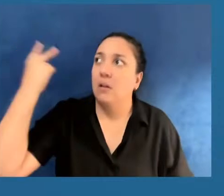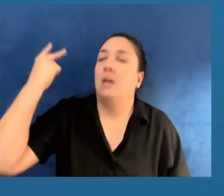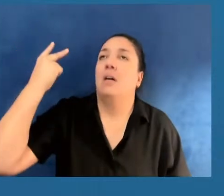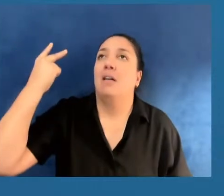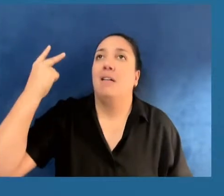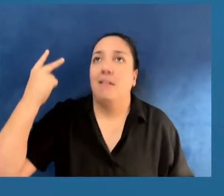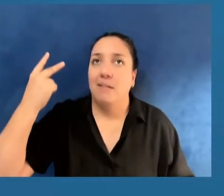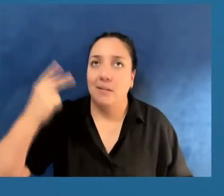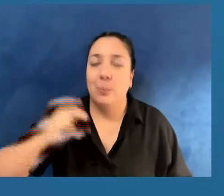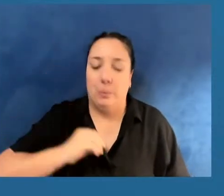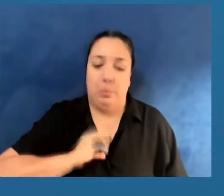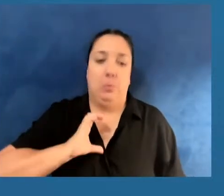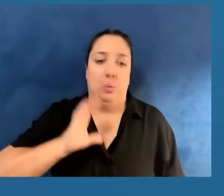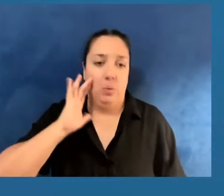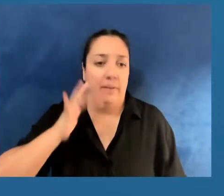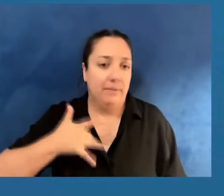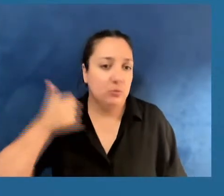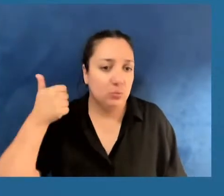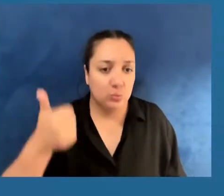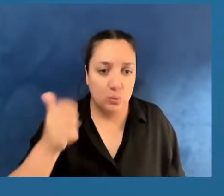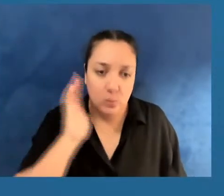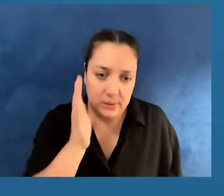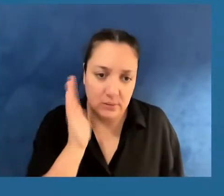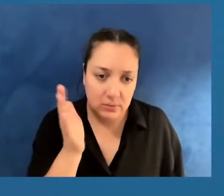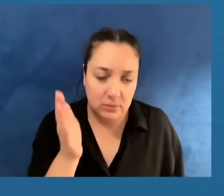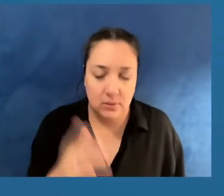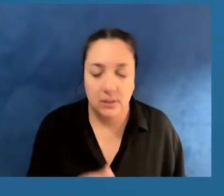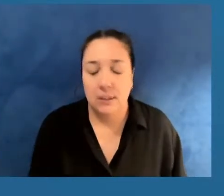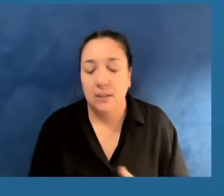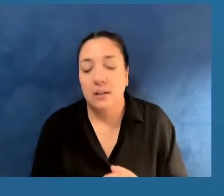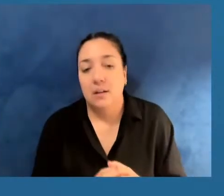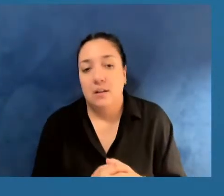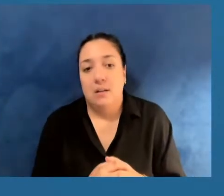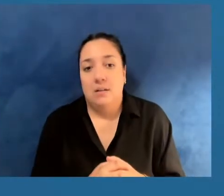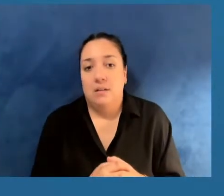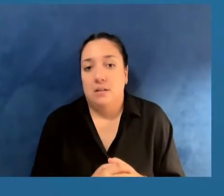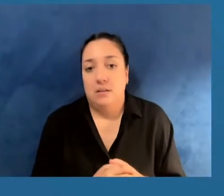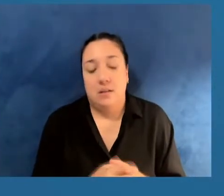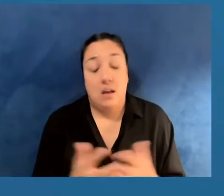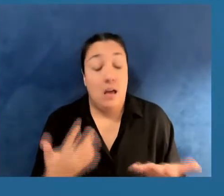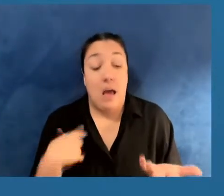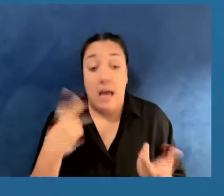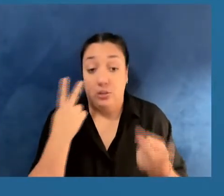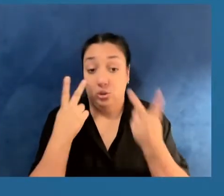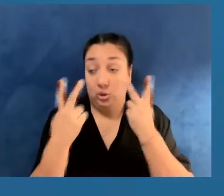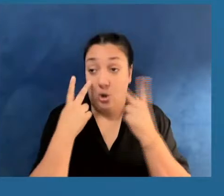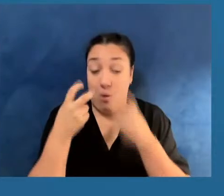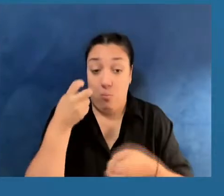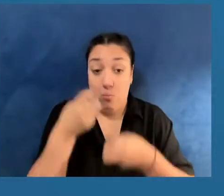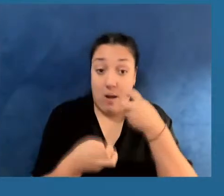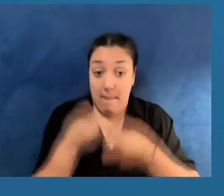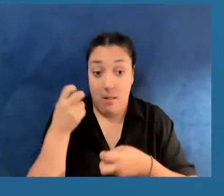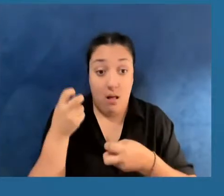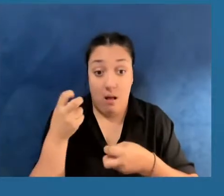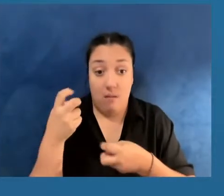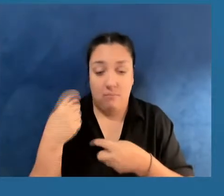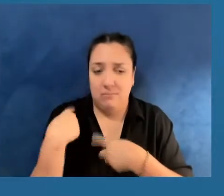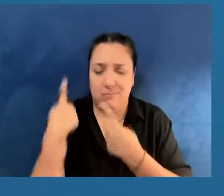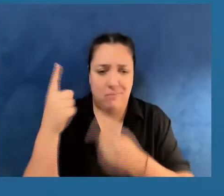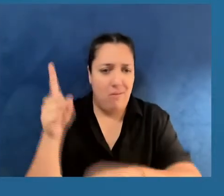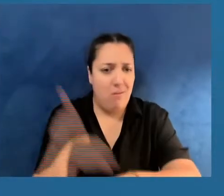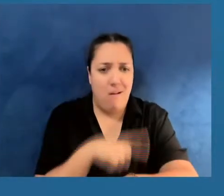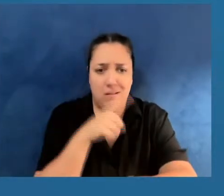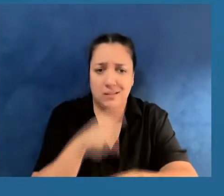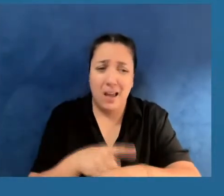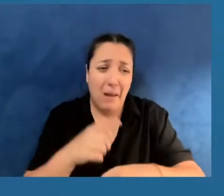saw a problem that was going on too long. It's not usually the purview of the governor to talk about education